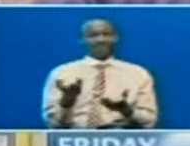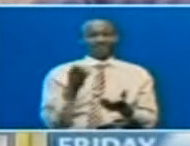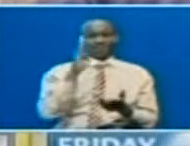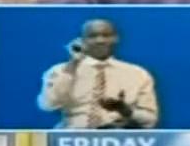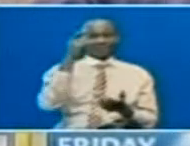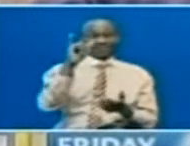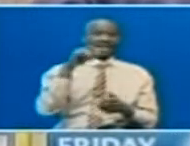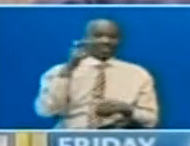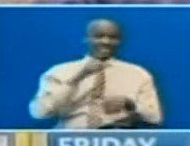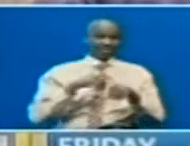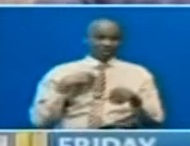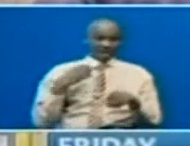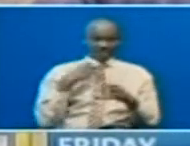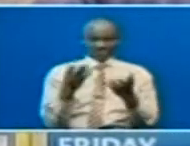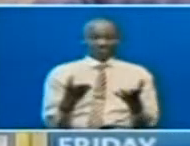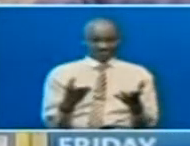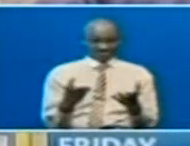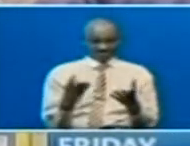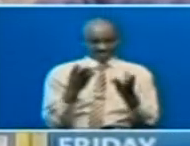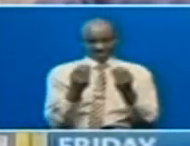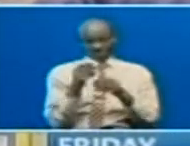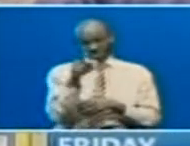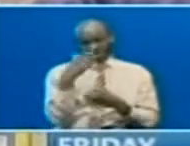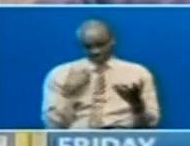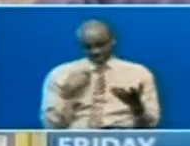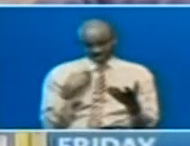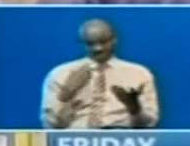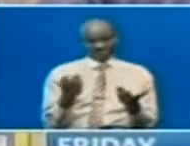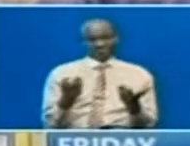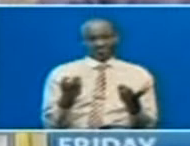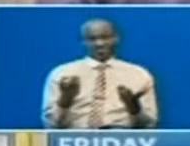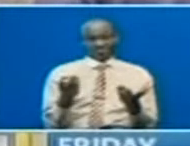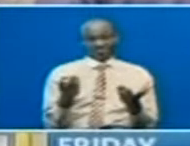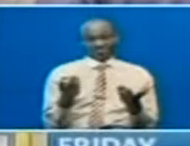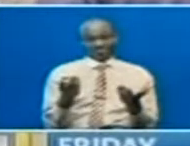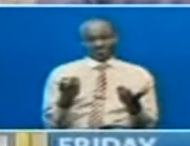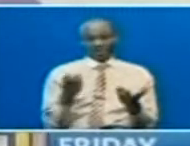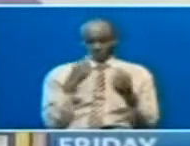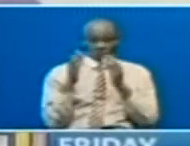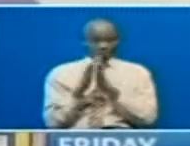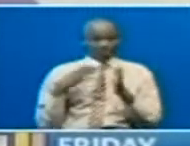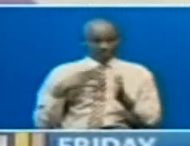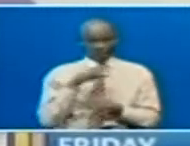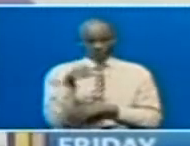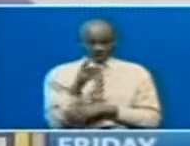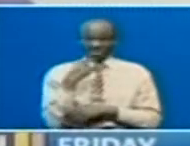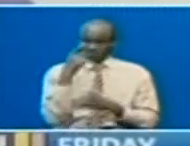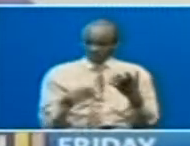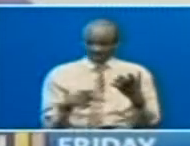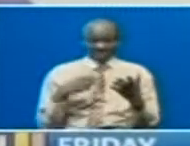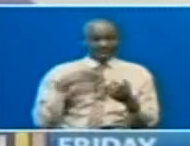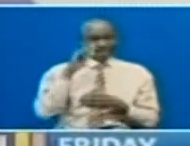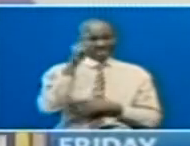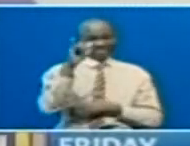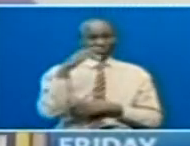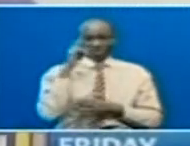Betty, sometimes we have to keep it simple for us to, you know, talk to everybody. Well, Betty, we